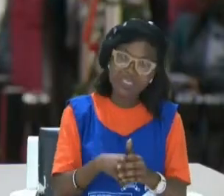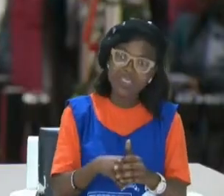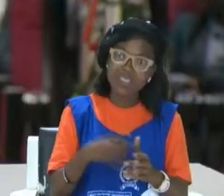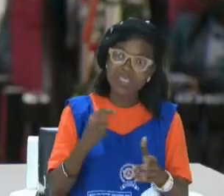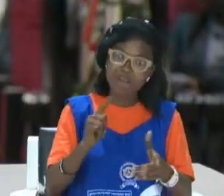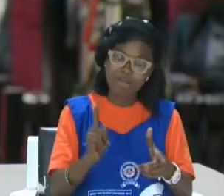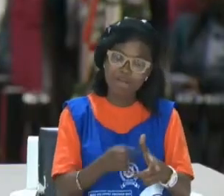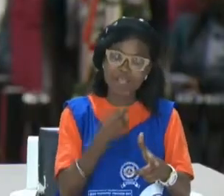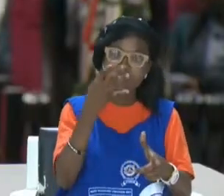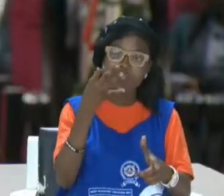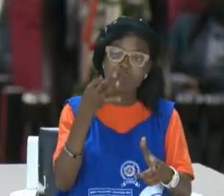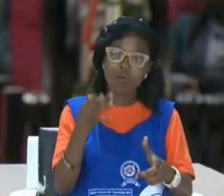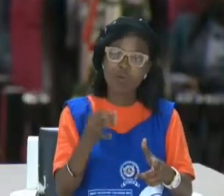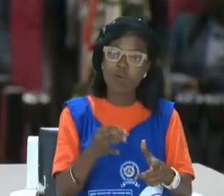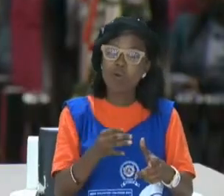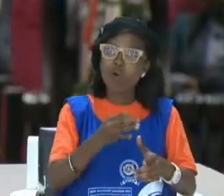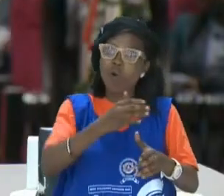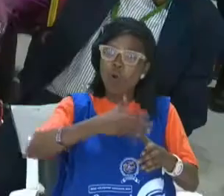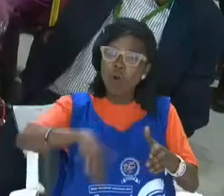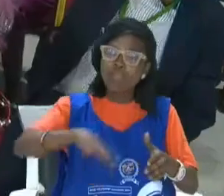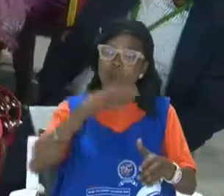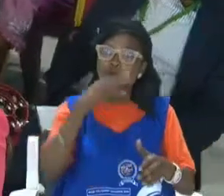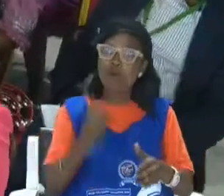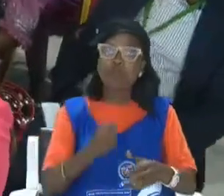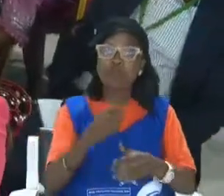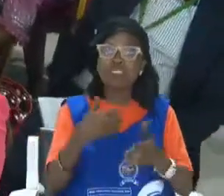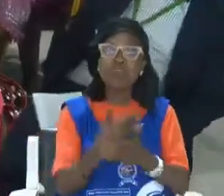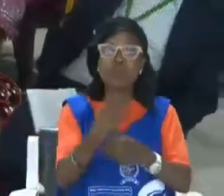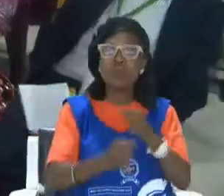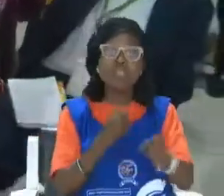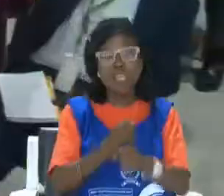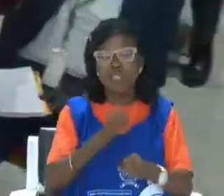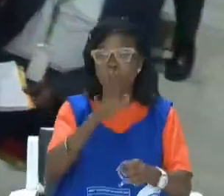your testimony will be complete.